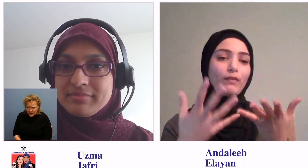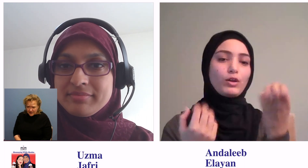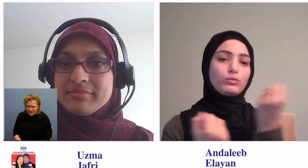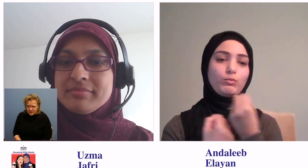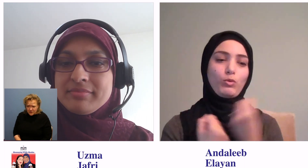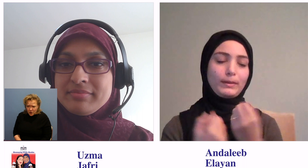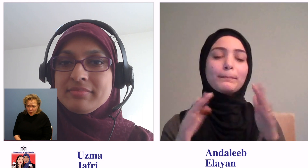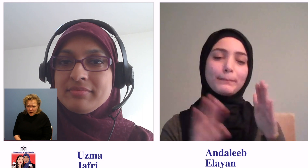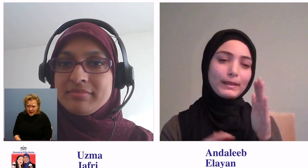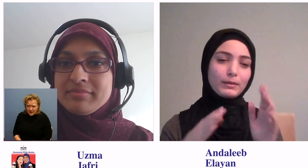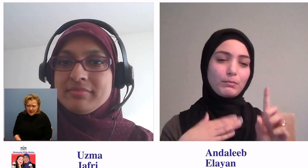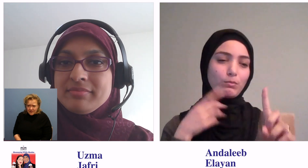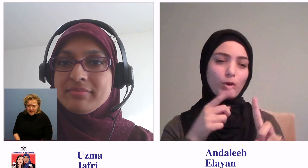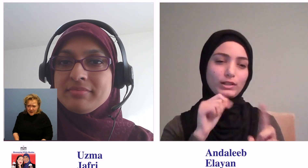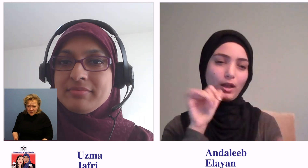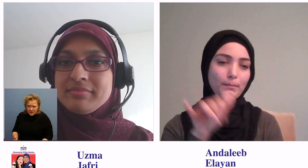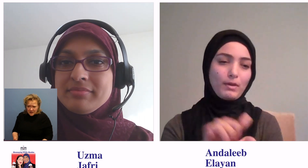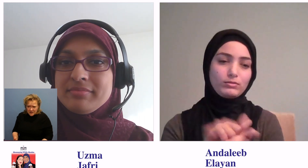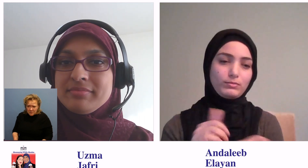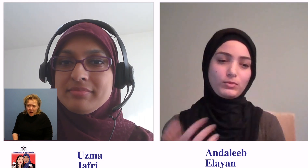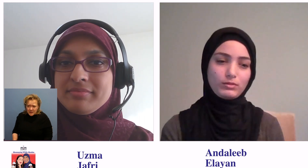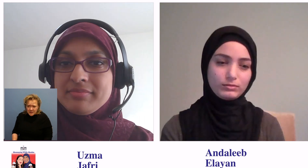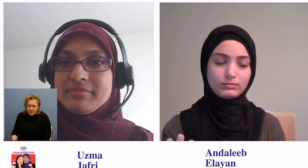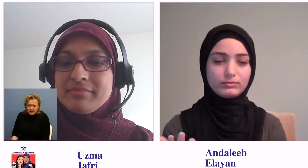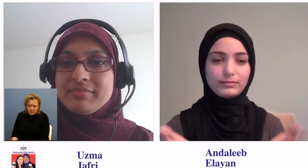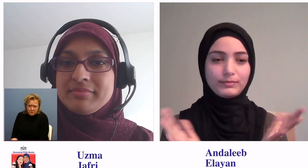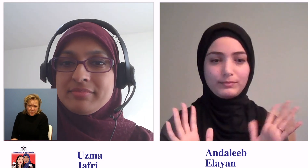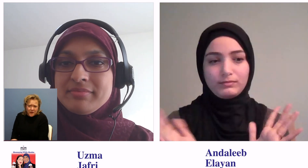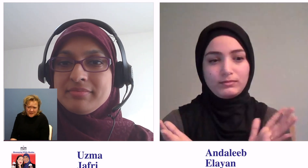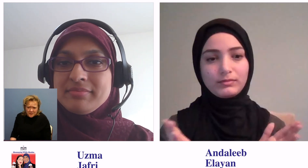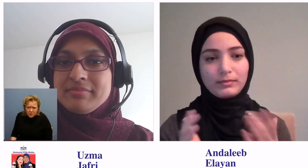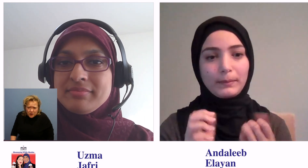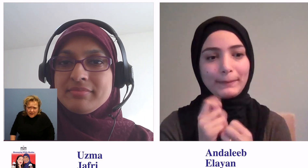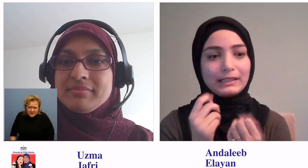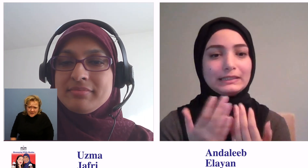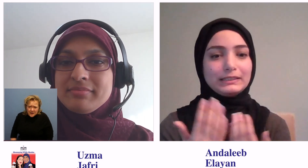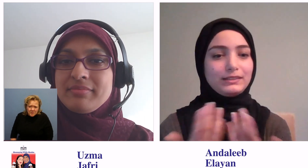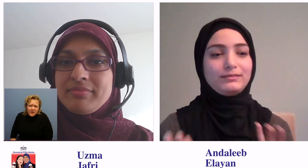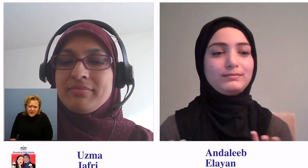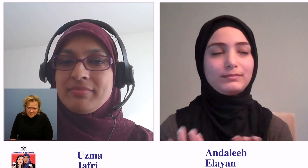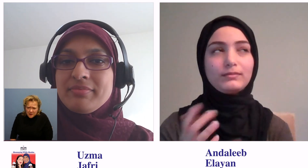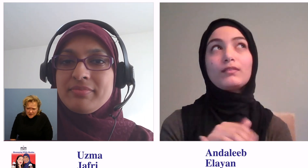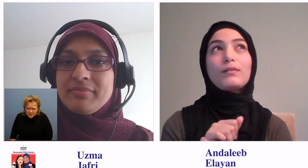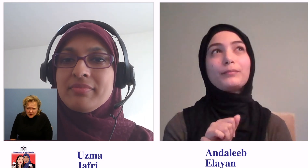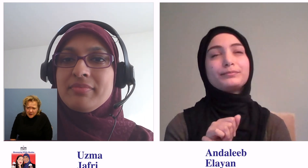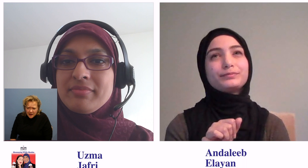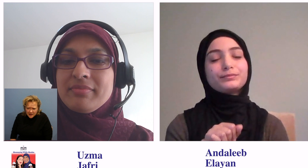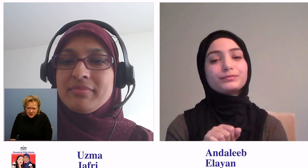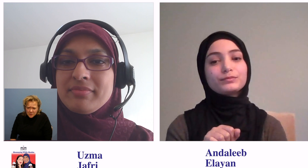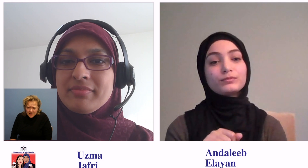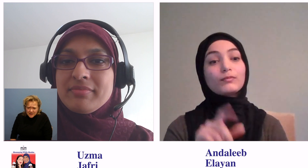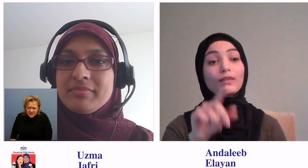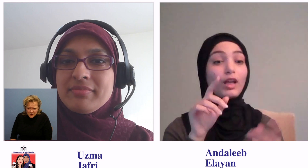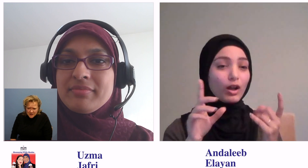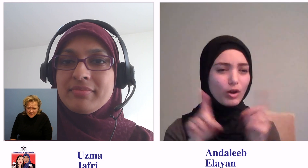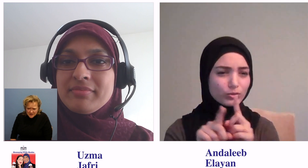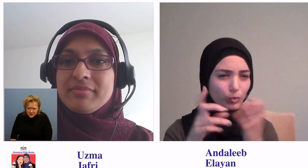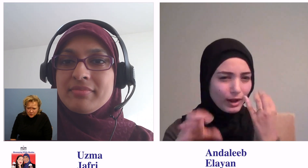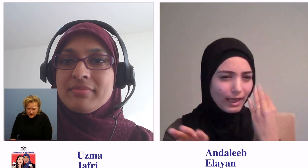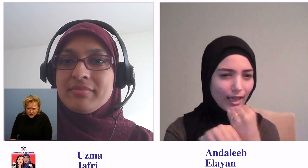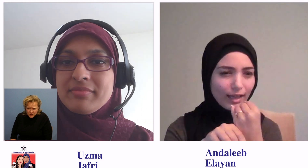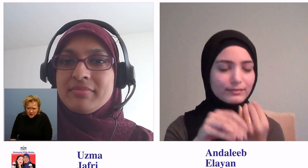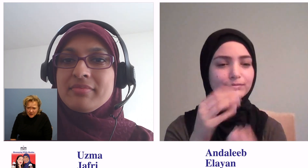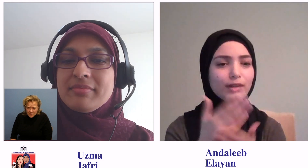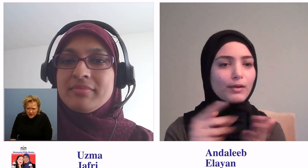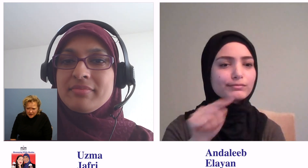communicate. There's no way that it's impossible to provide support at this time. Nothing's impossible. And so many things are easy